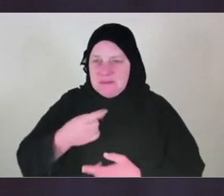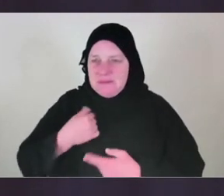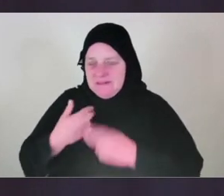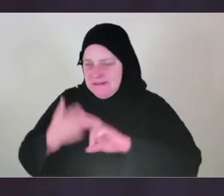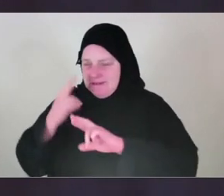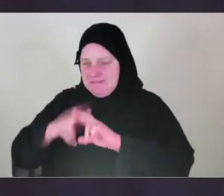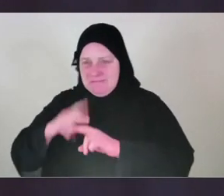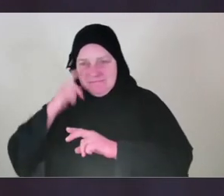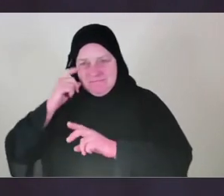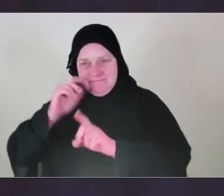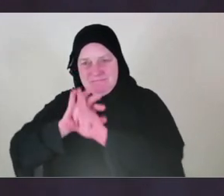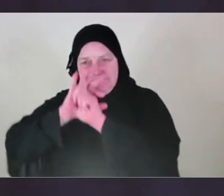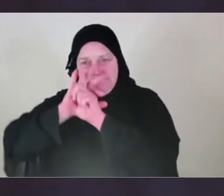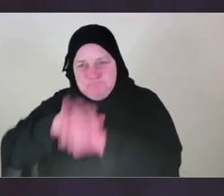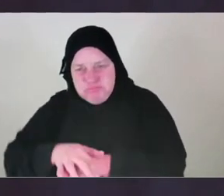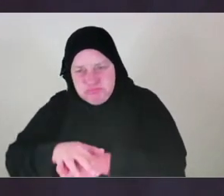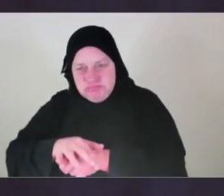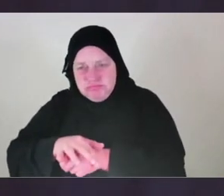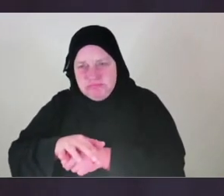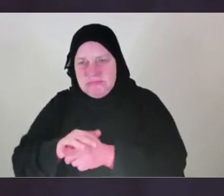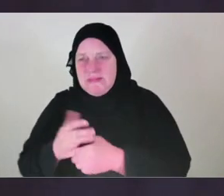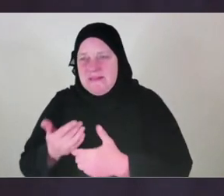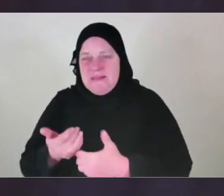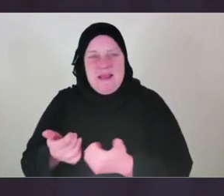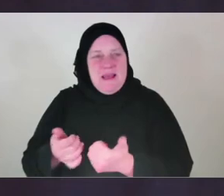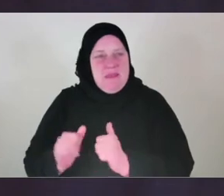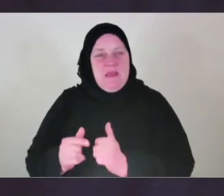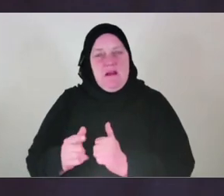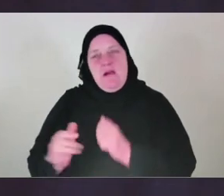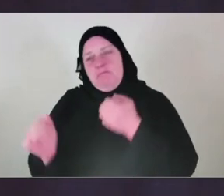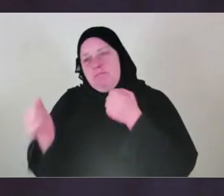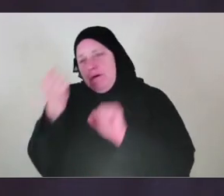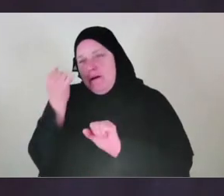remember in Egypt when Mubarak fell,